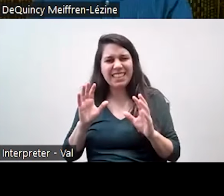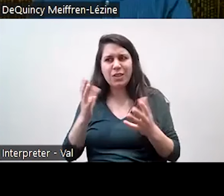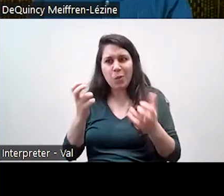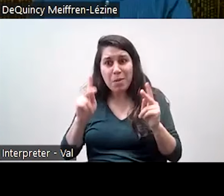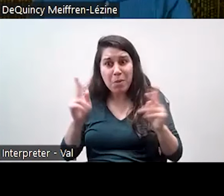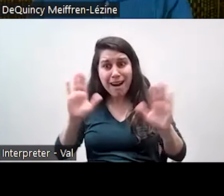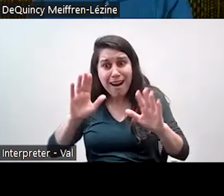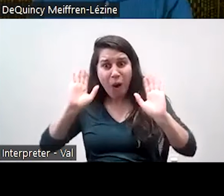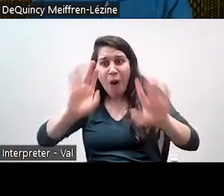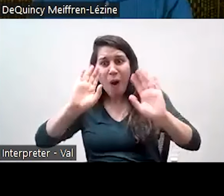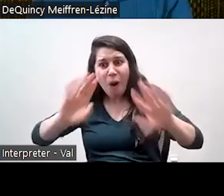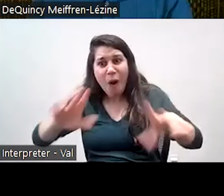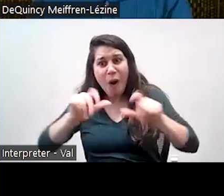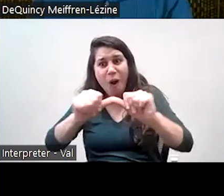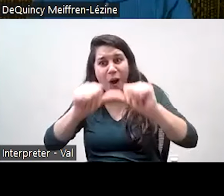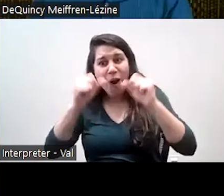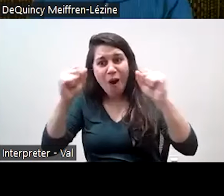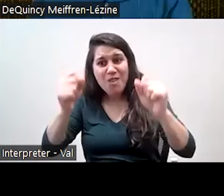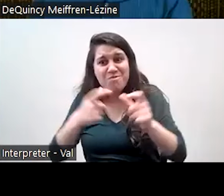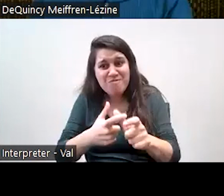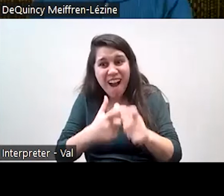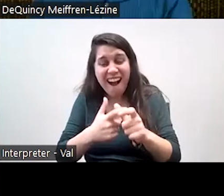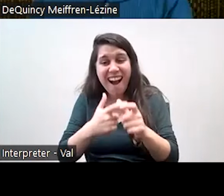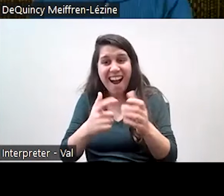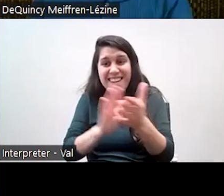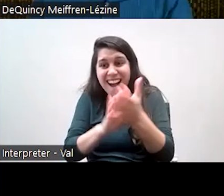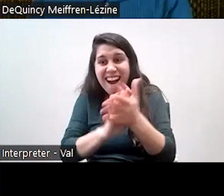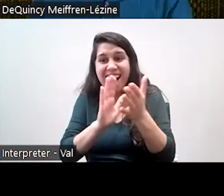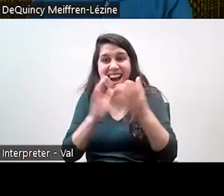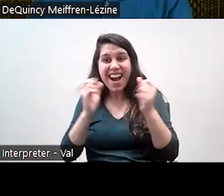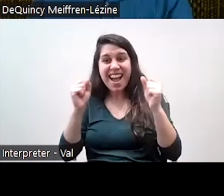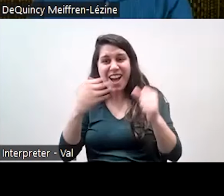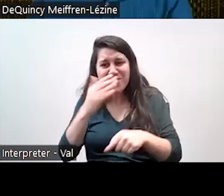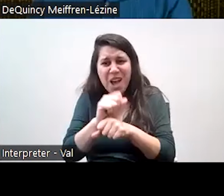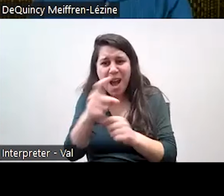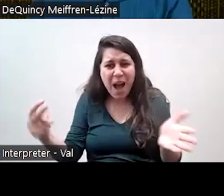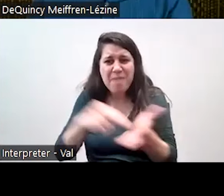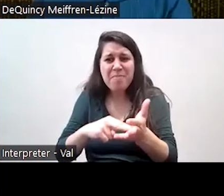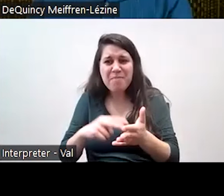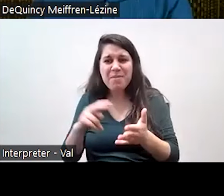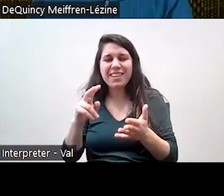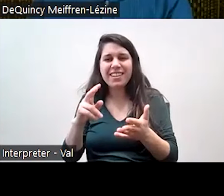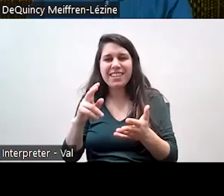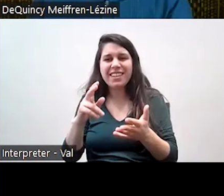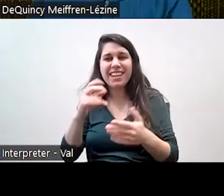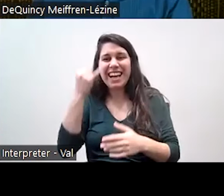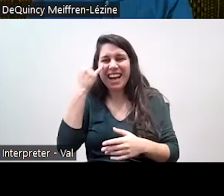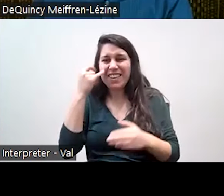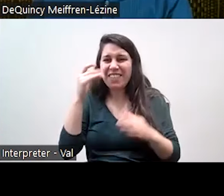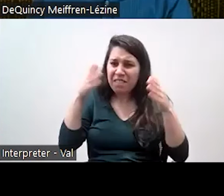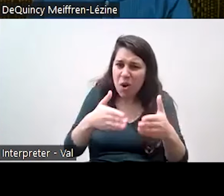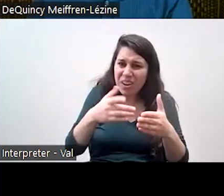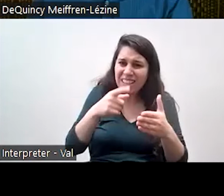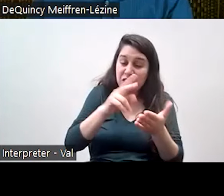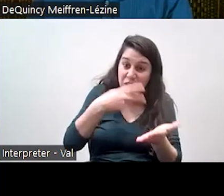race, to run, to cheer that you got back up, because otherwise then the focus is just on the